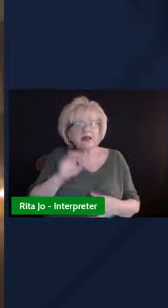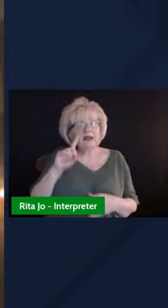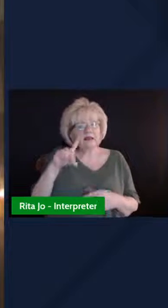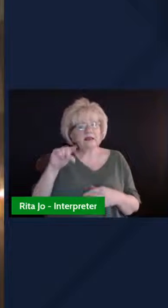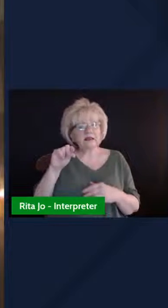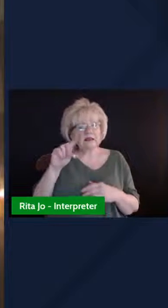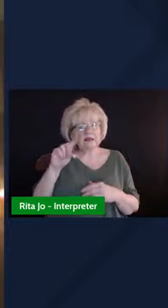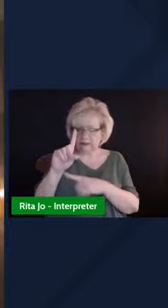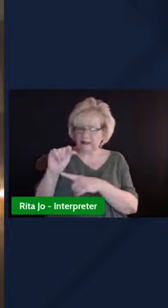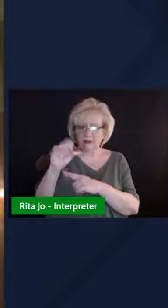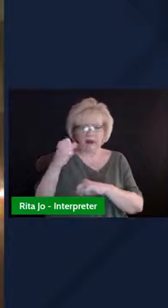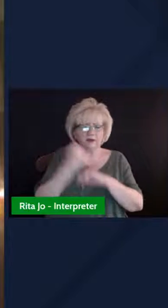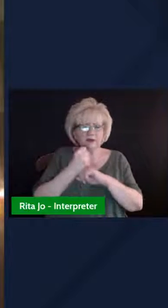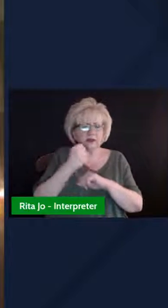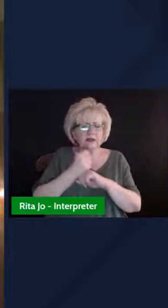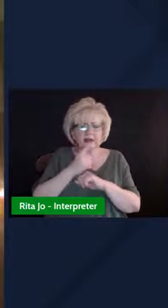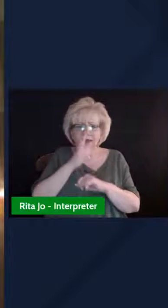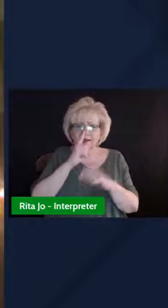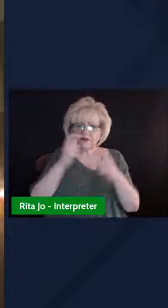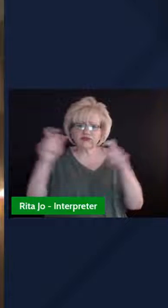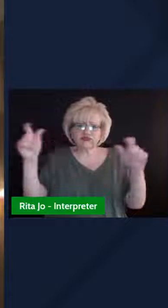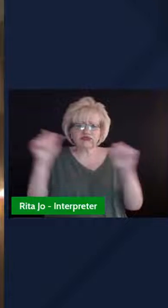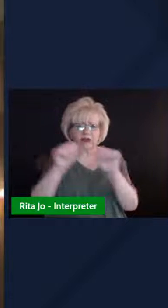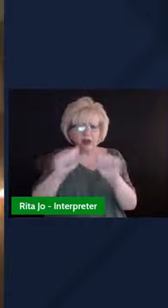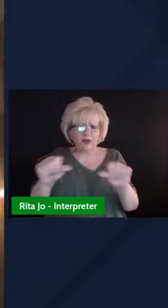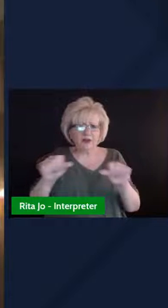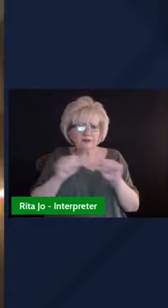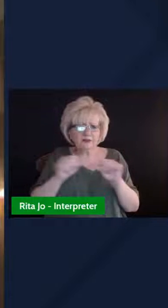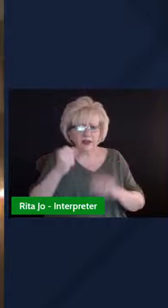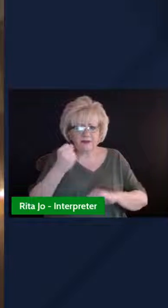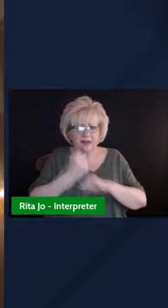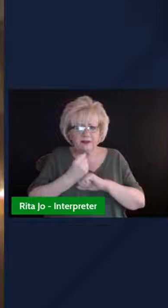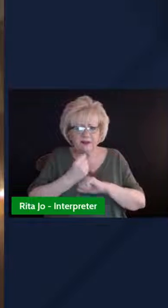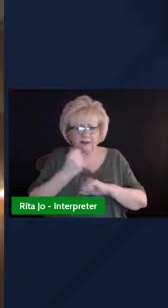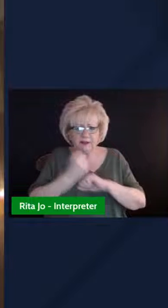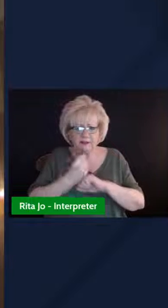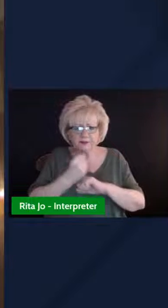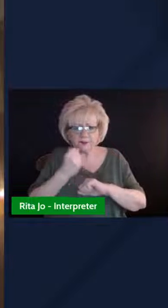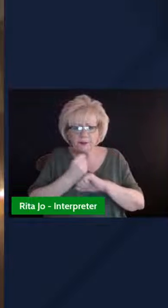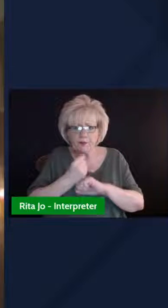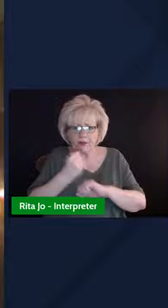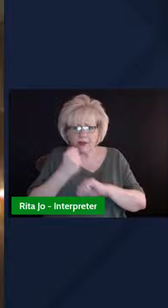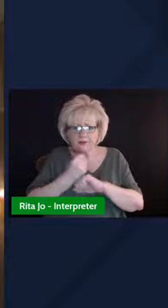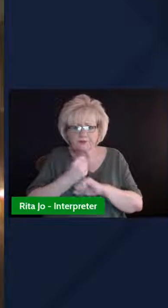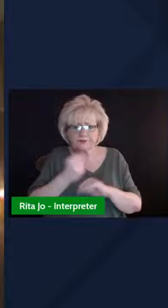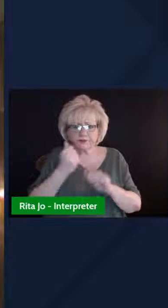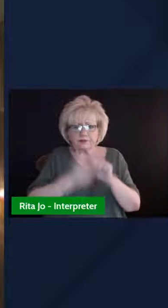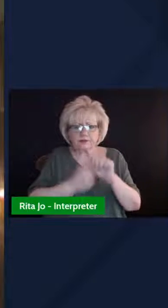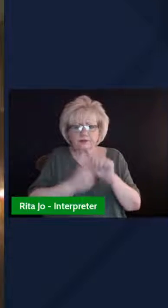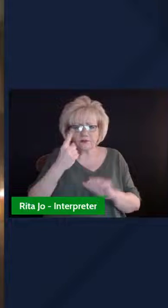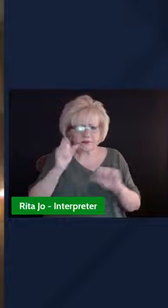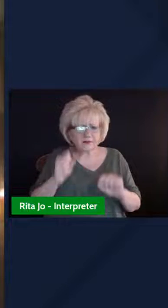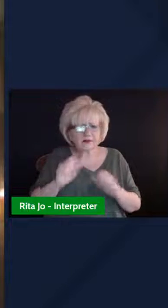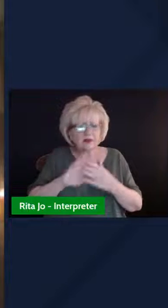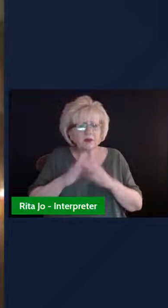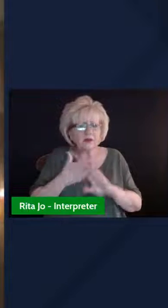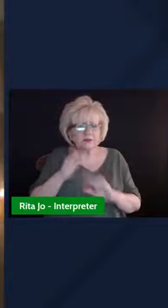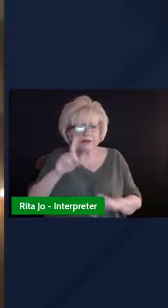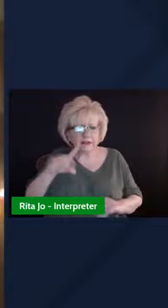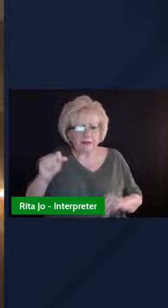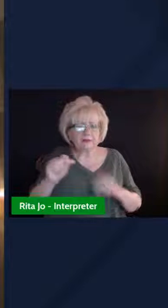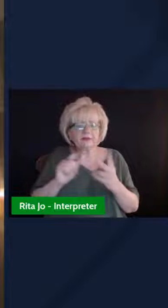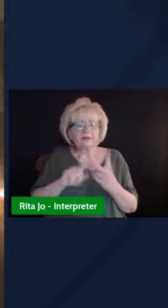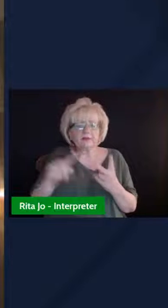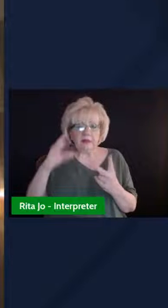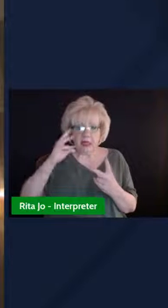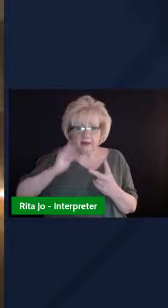most expansive areas of advocacy there is. Because anybody could become disabled, because anybody could experience